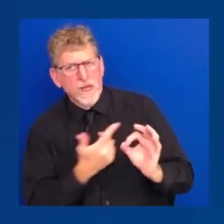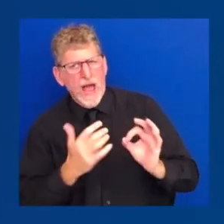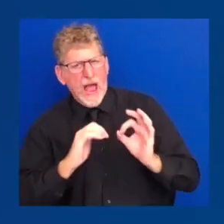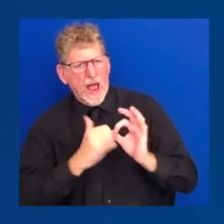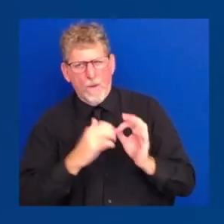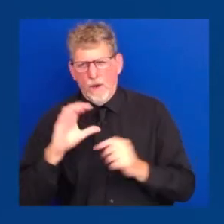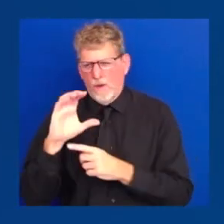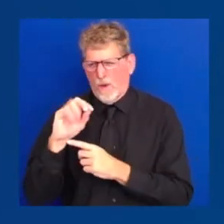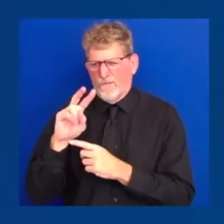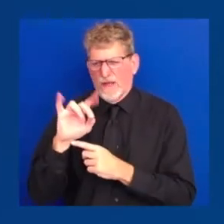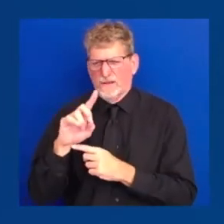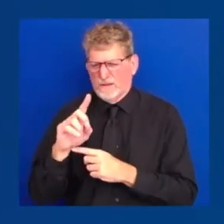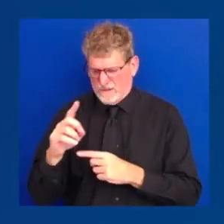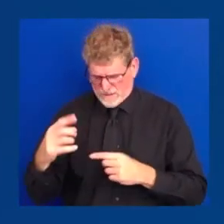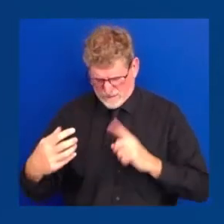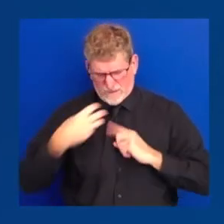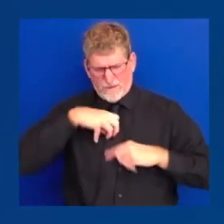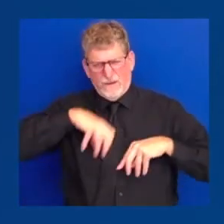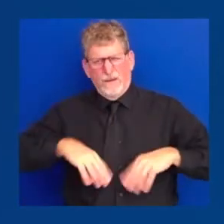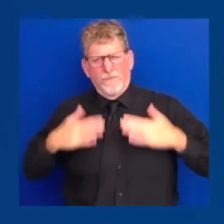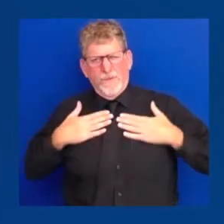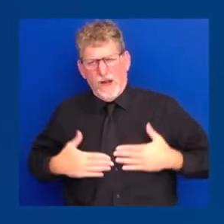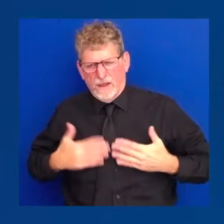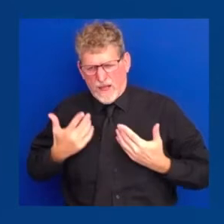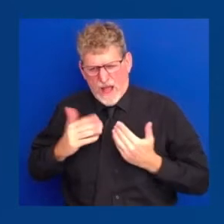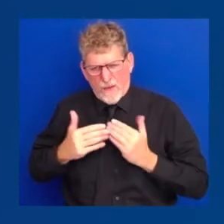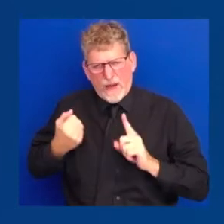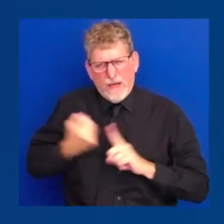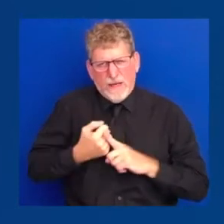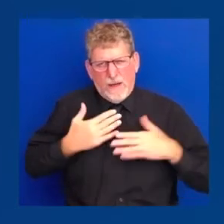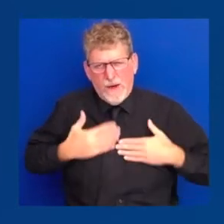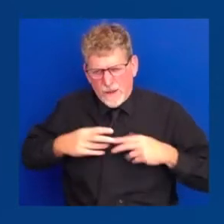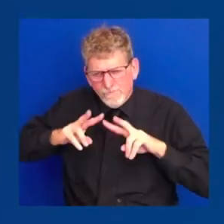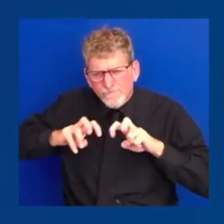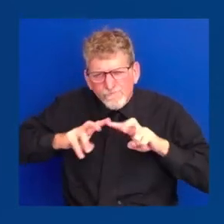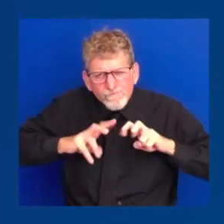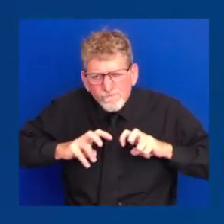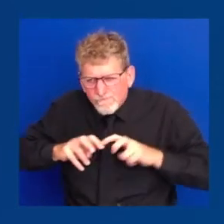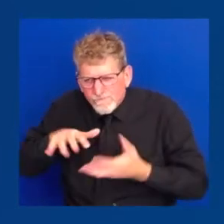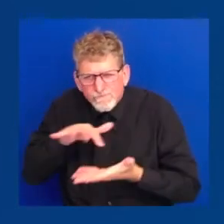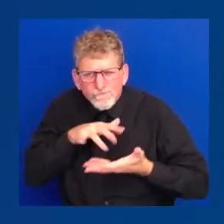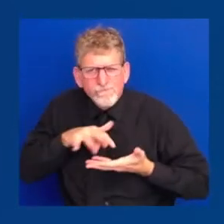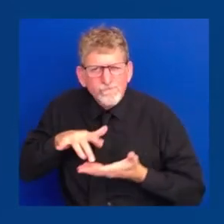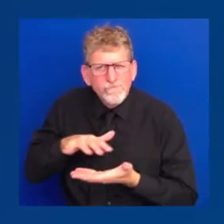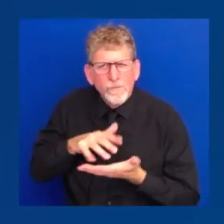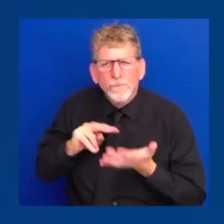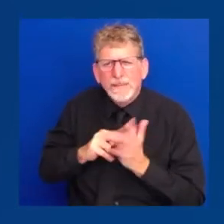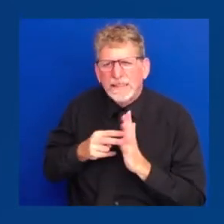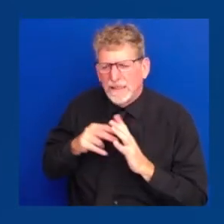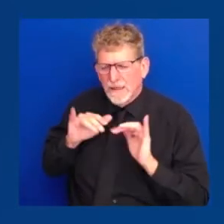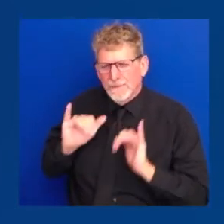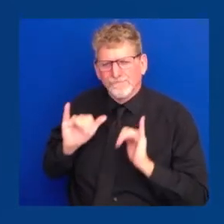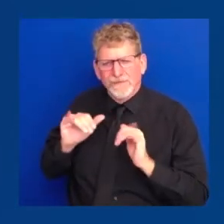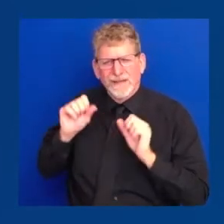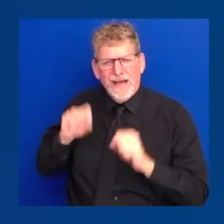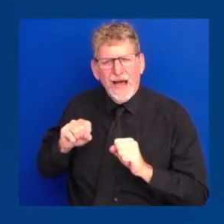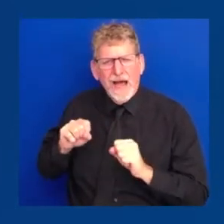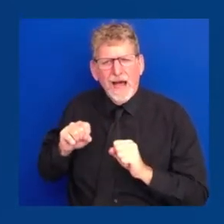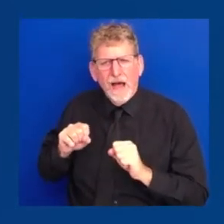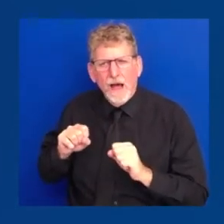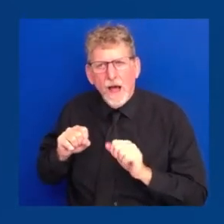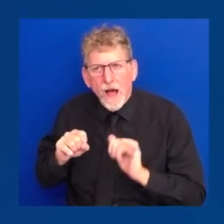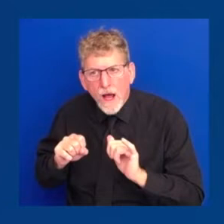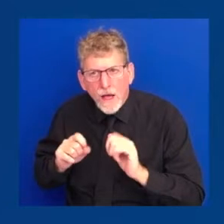deploy personnel and resources to quickly update the vaccines. These expedited plans